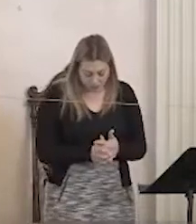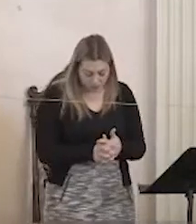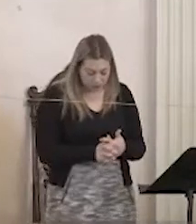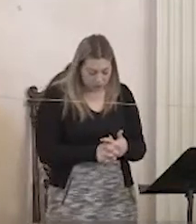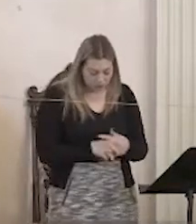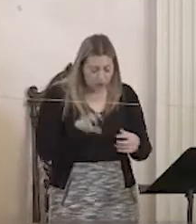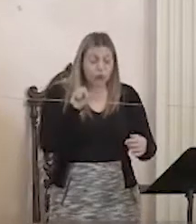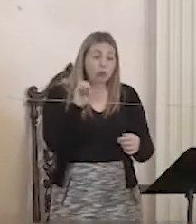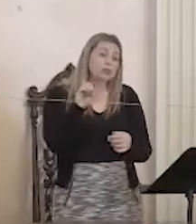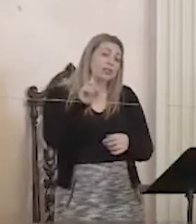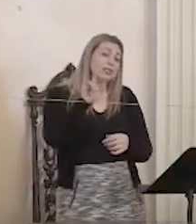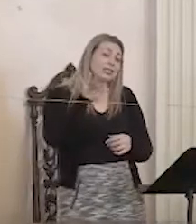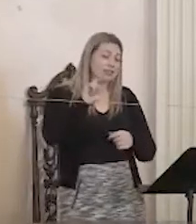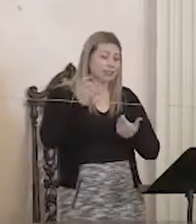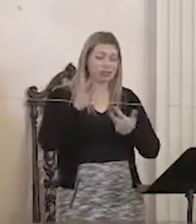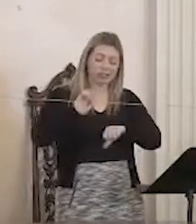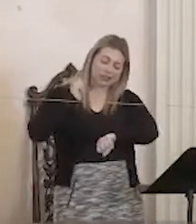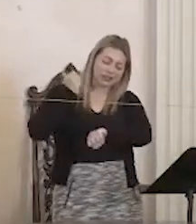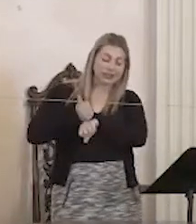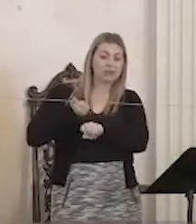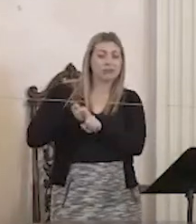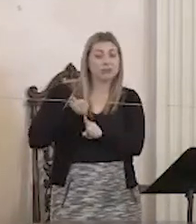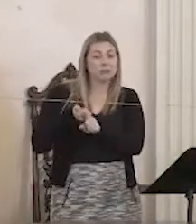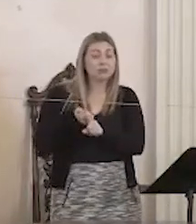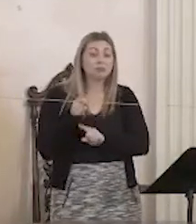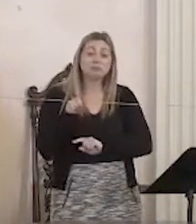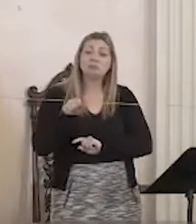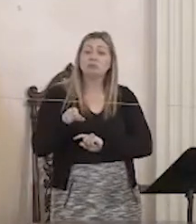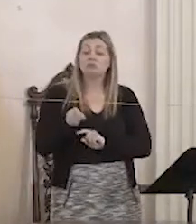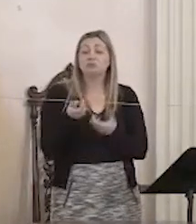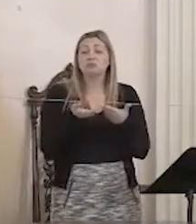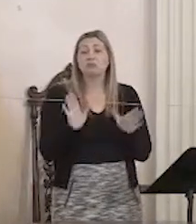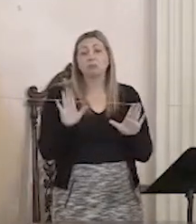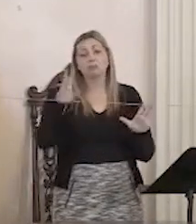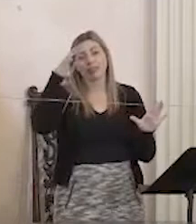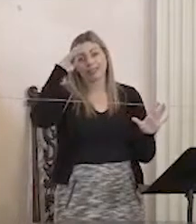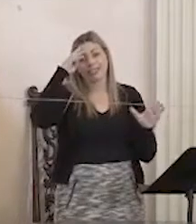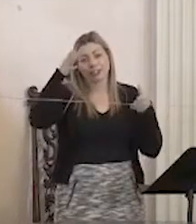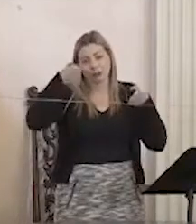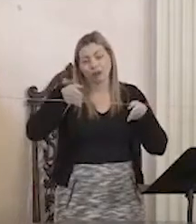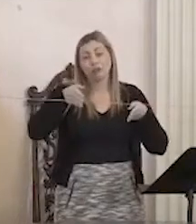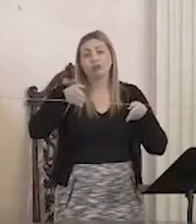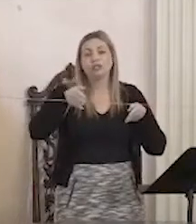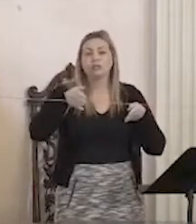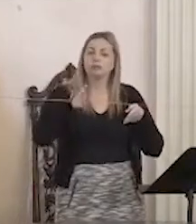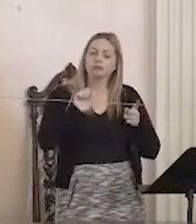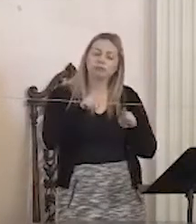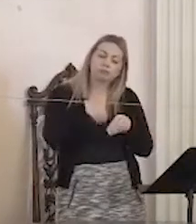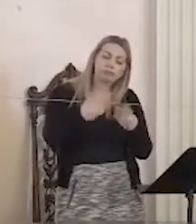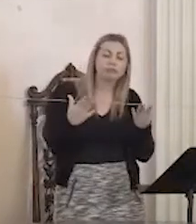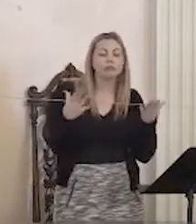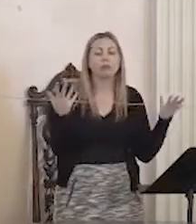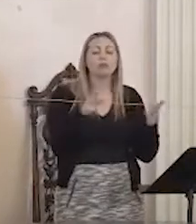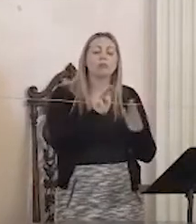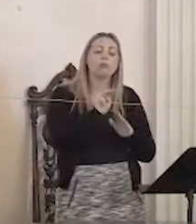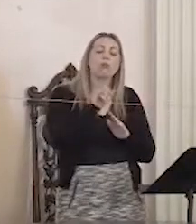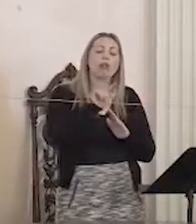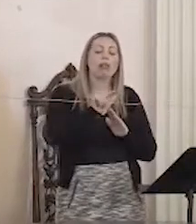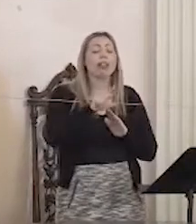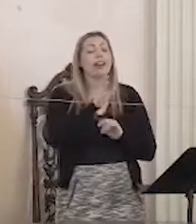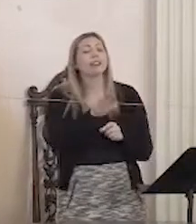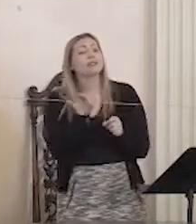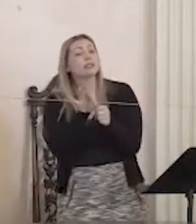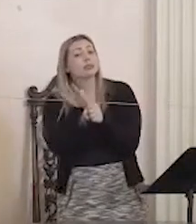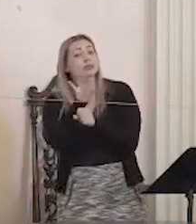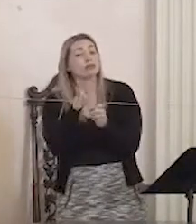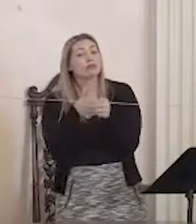So Davies established himself not only as a public theologian, dispensing moral and spiritual